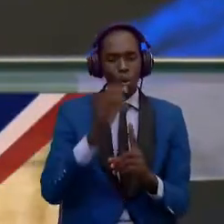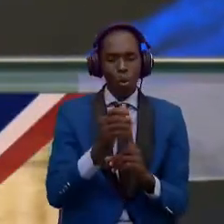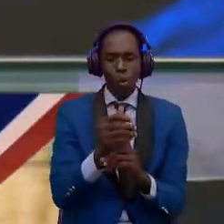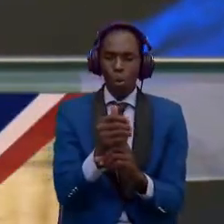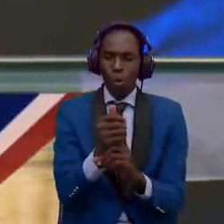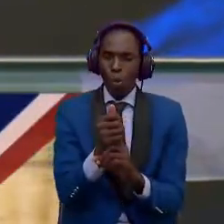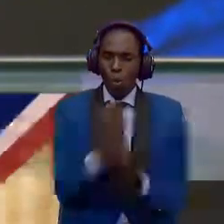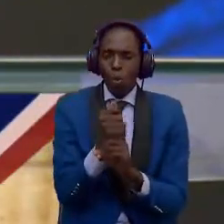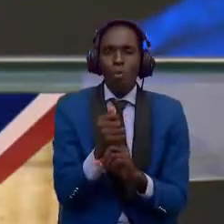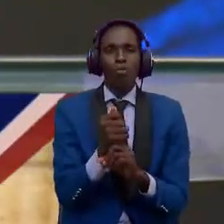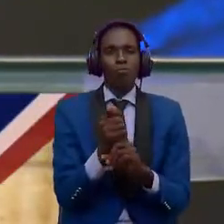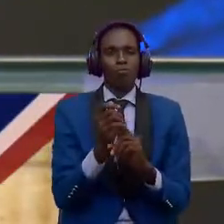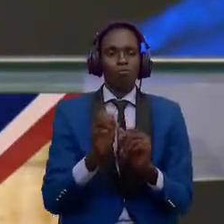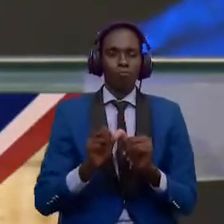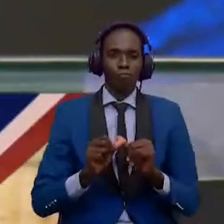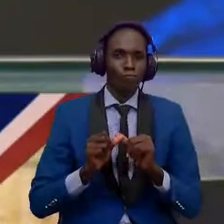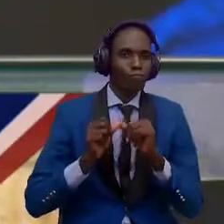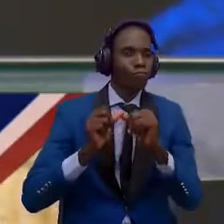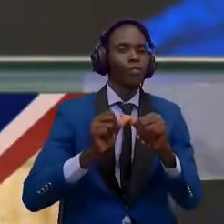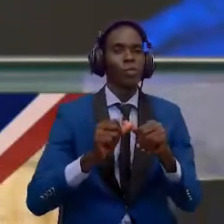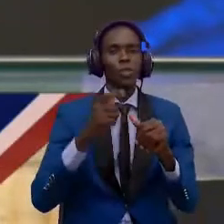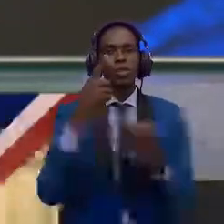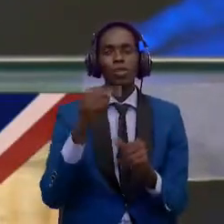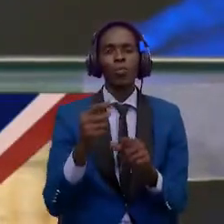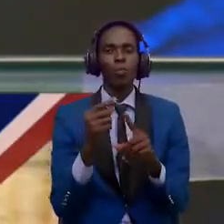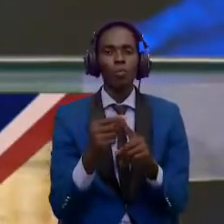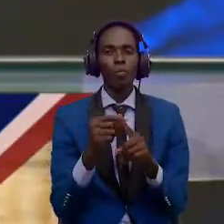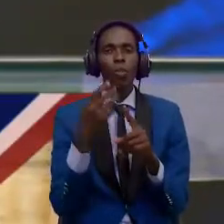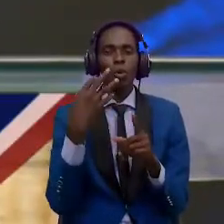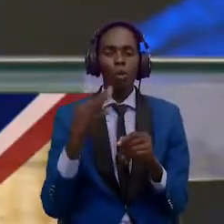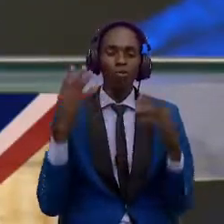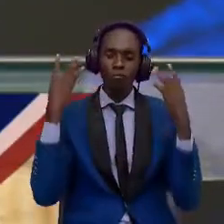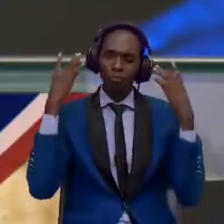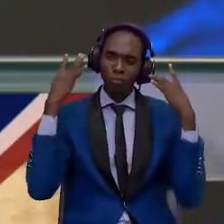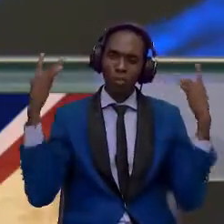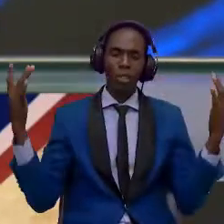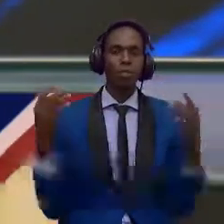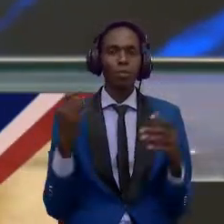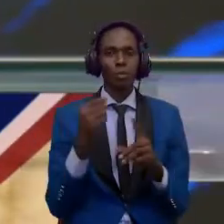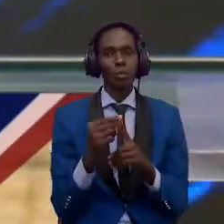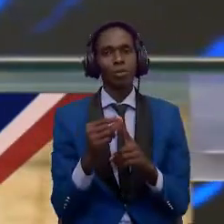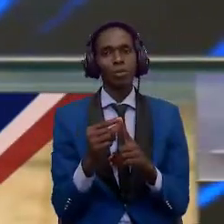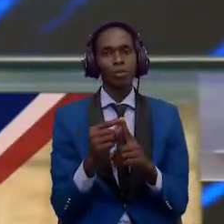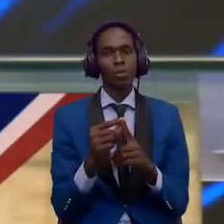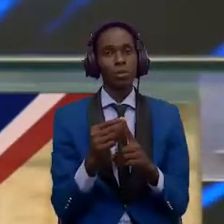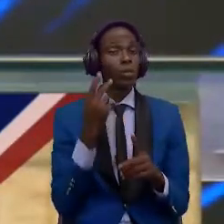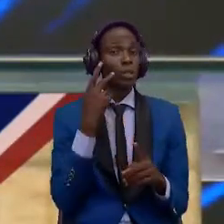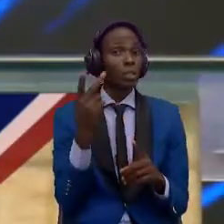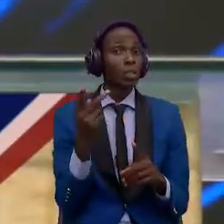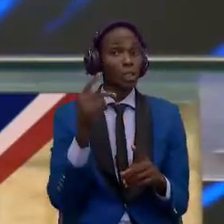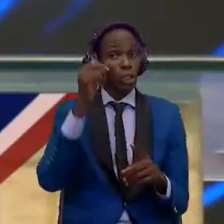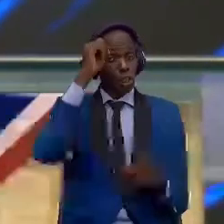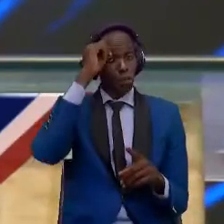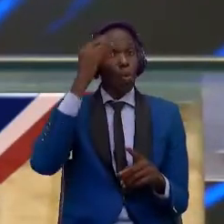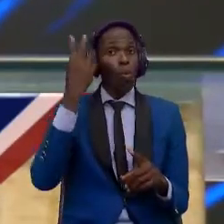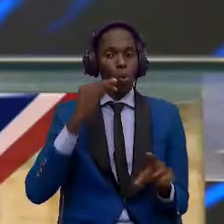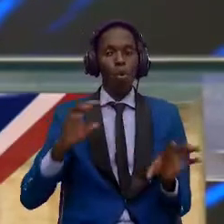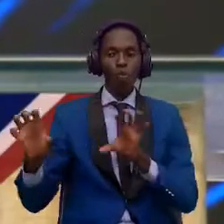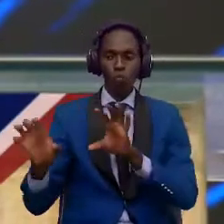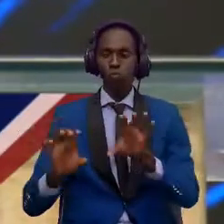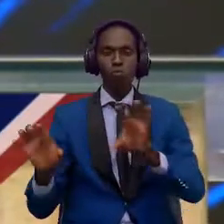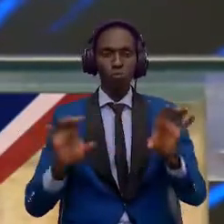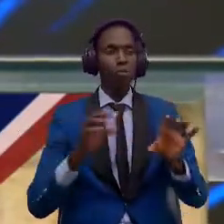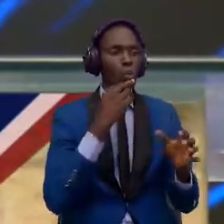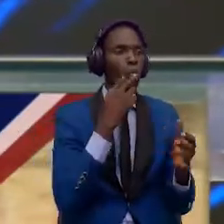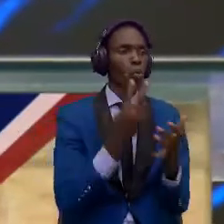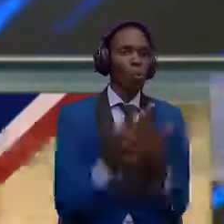fast the form of sound words. Hold fast, you understand? Timothy was doing well. He